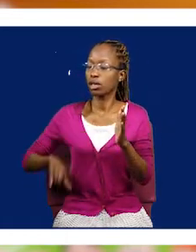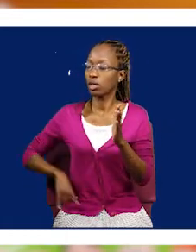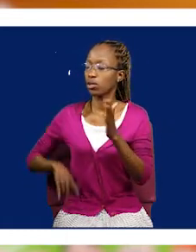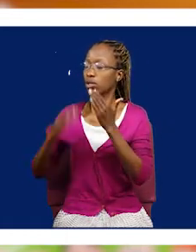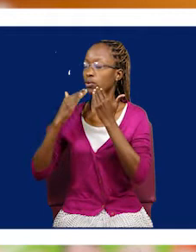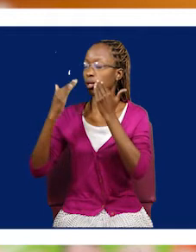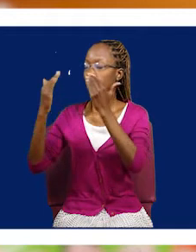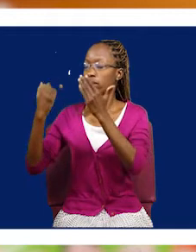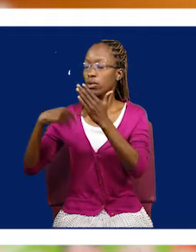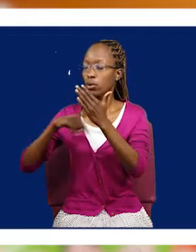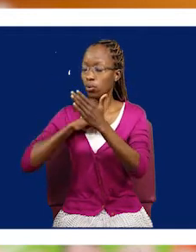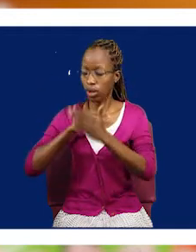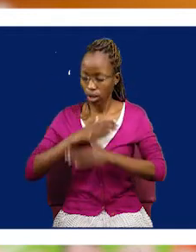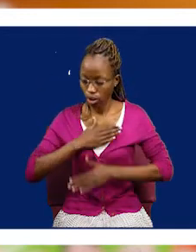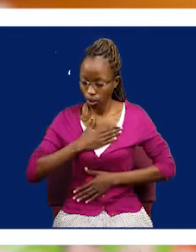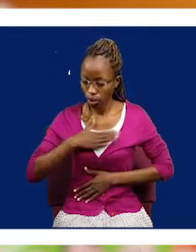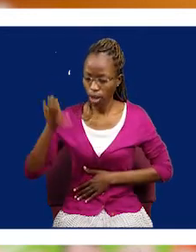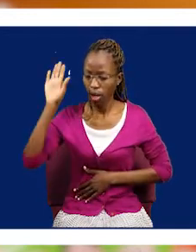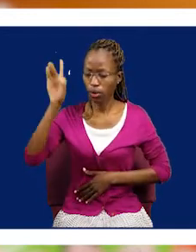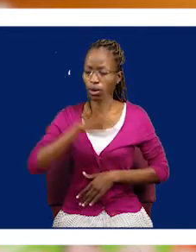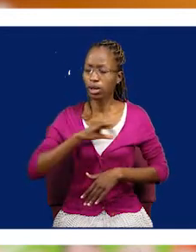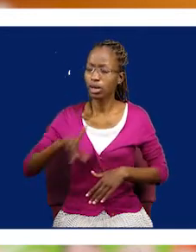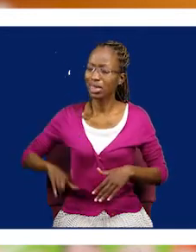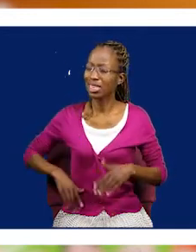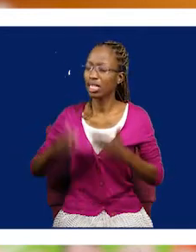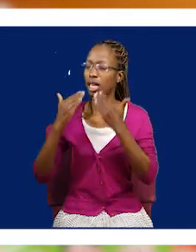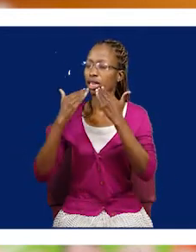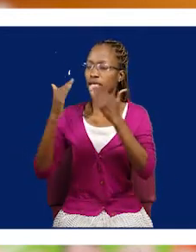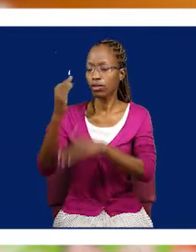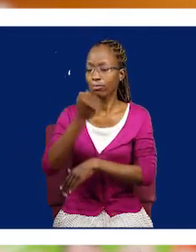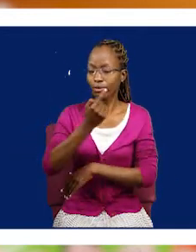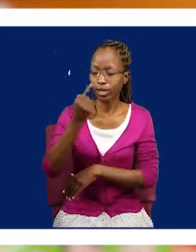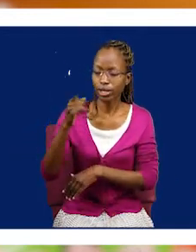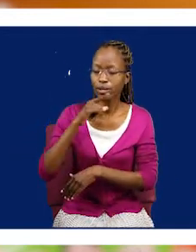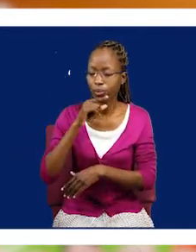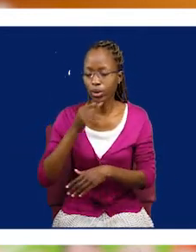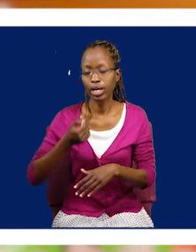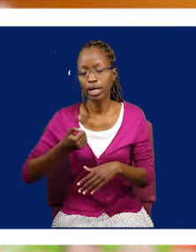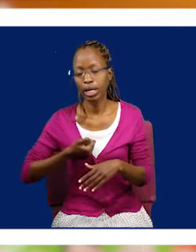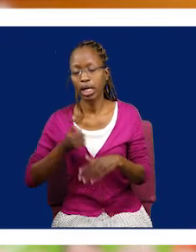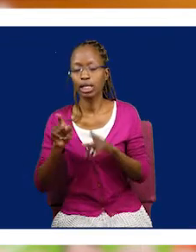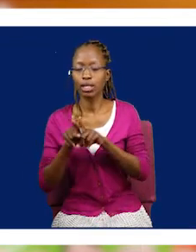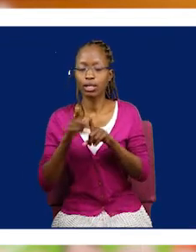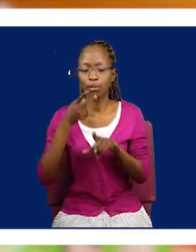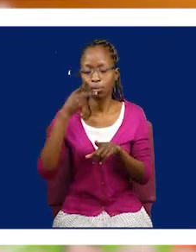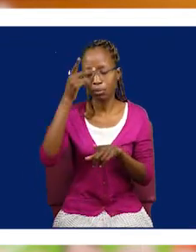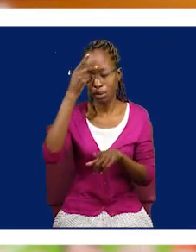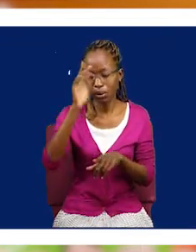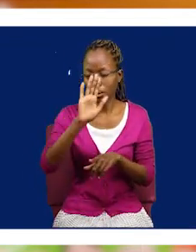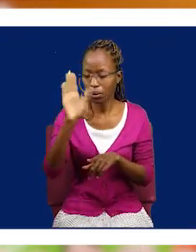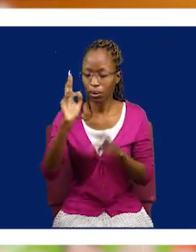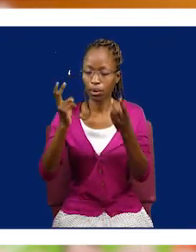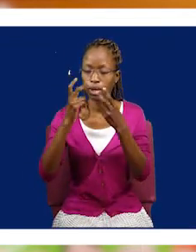we honor you. Thank you, Lord, for each boy and each girl and even their parents watching. I pray that, Lord,